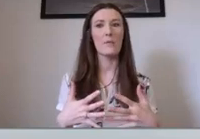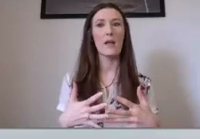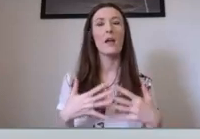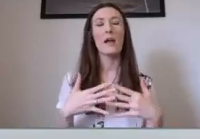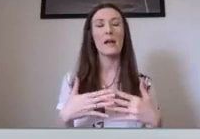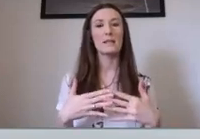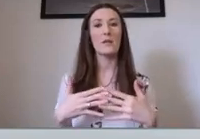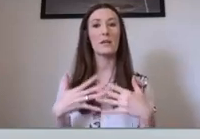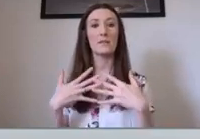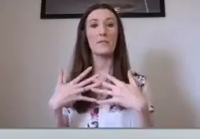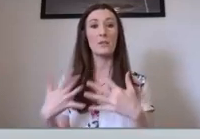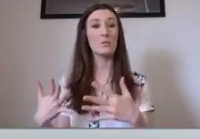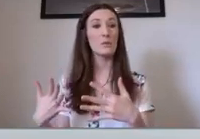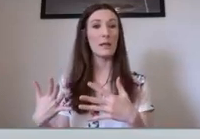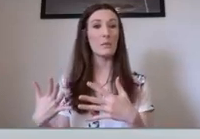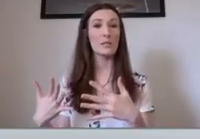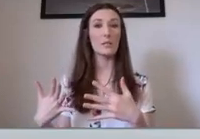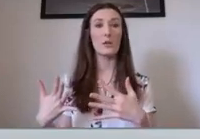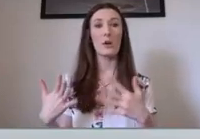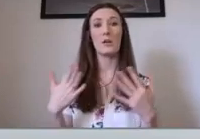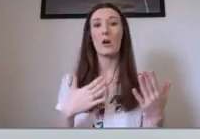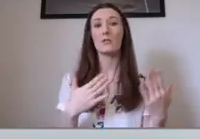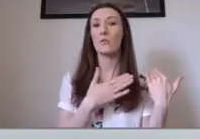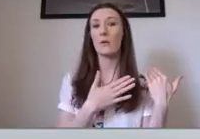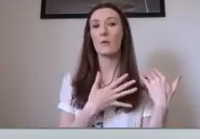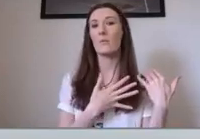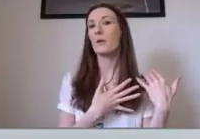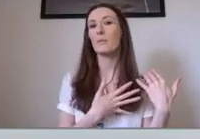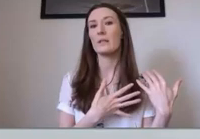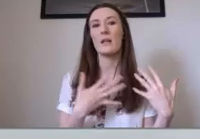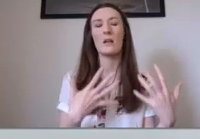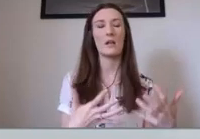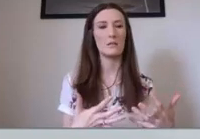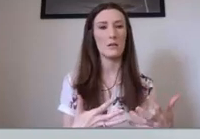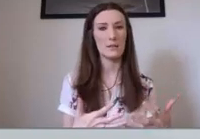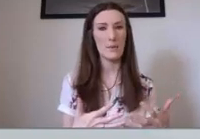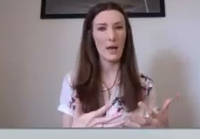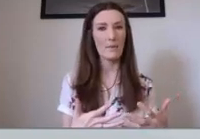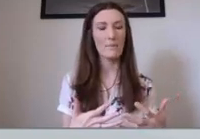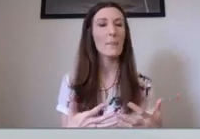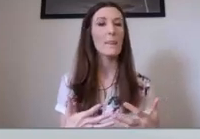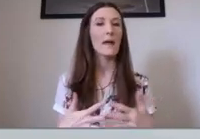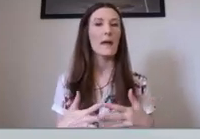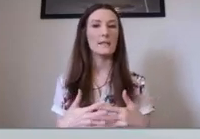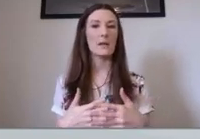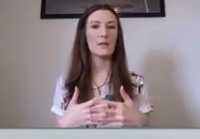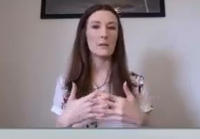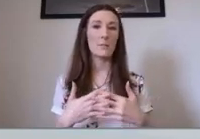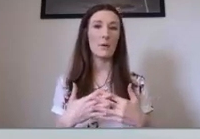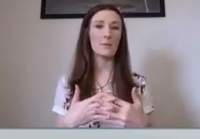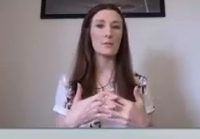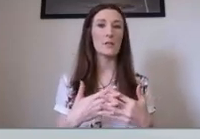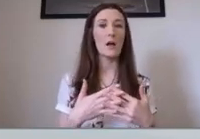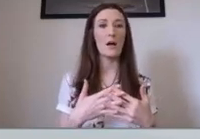English. Okay? ASL is a visual language, not an auditory one where you listen and is not spoken. ASL